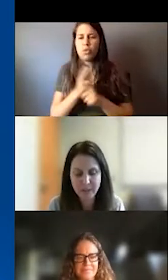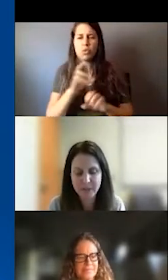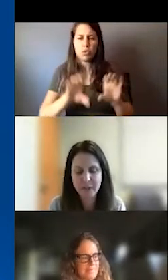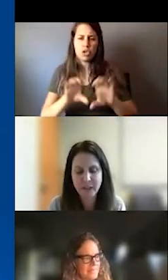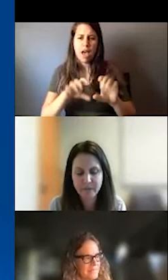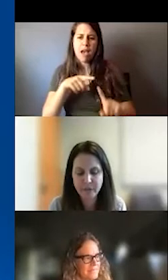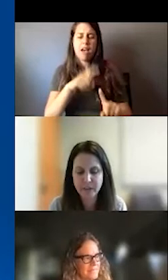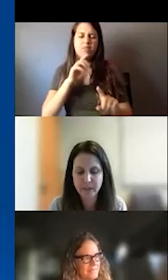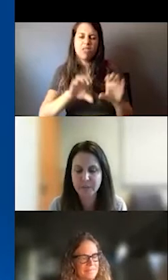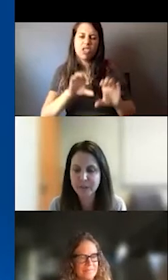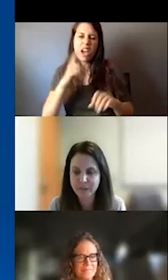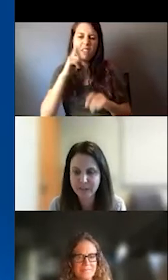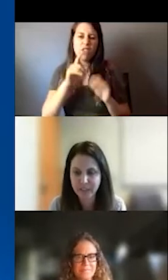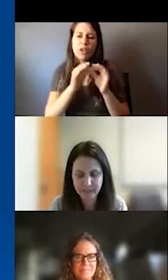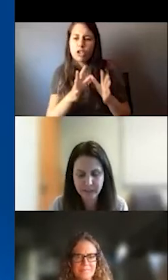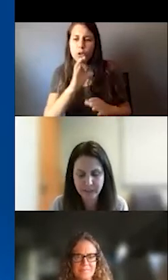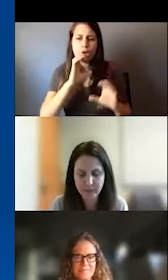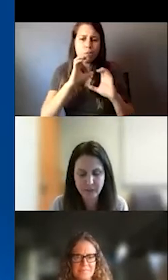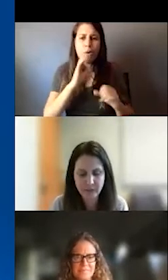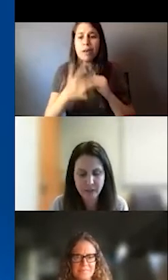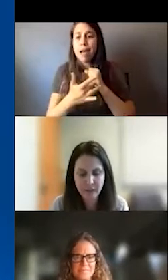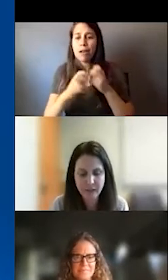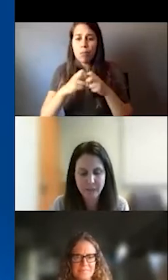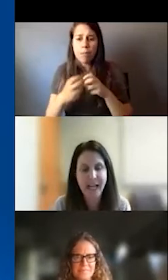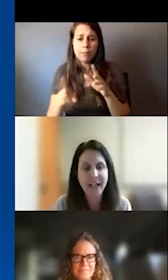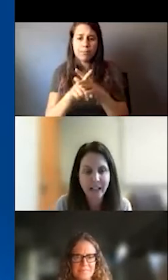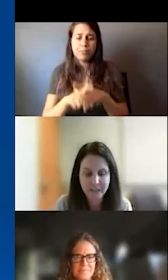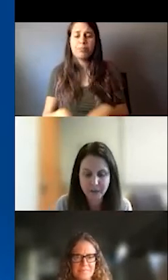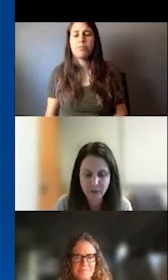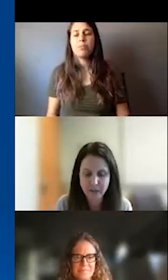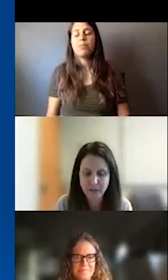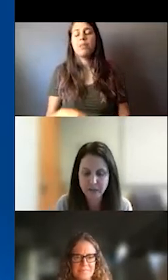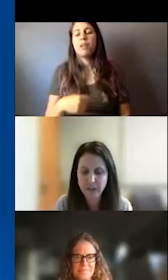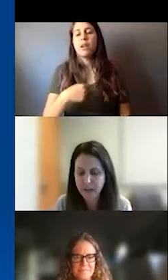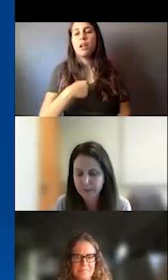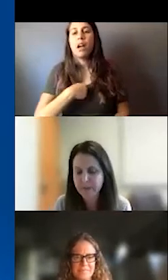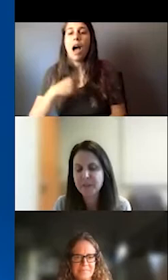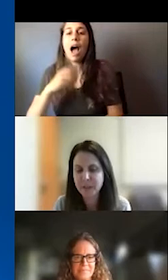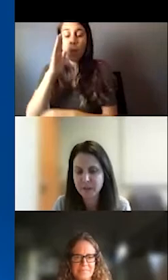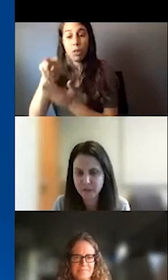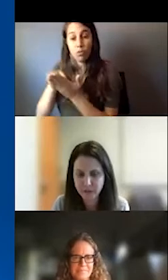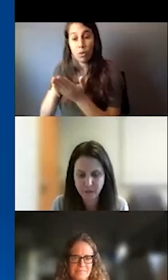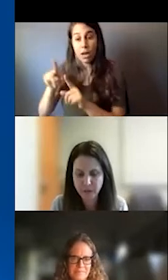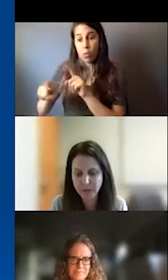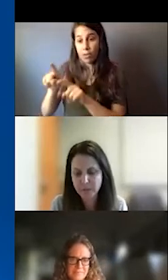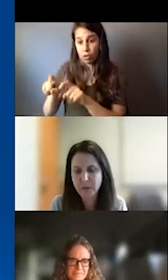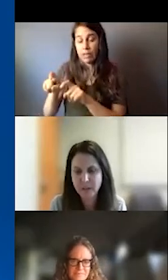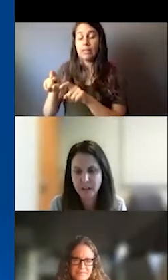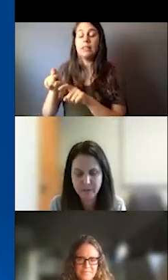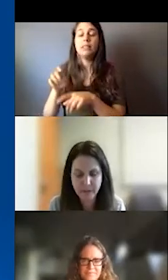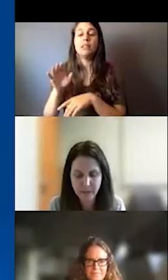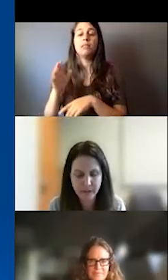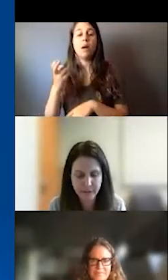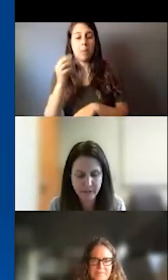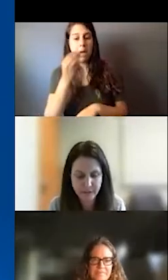We keep the chat for interpreters and technical issues. And I'll ask your questions of the speakers during the QA portion